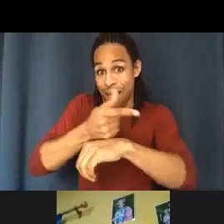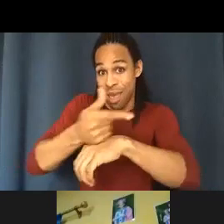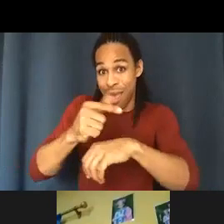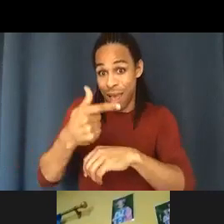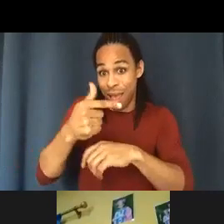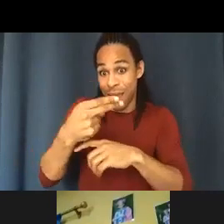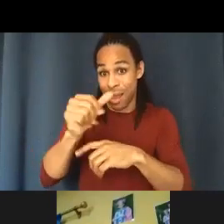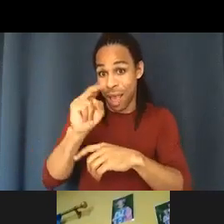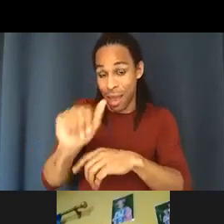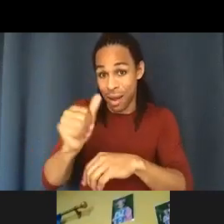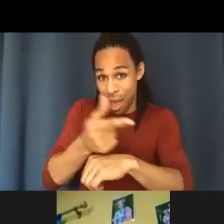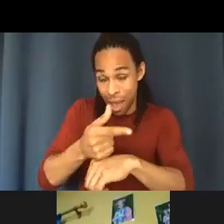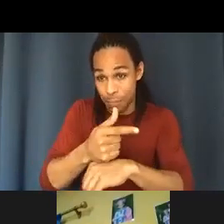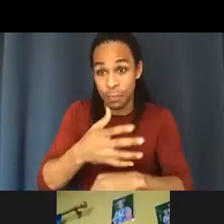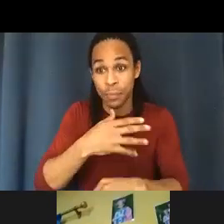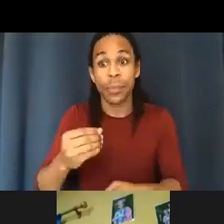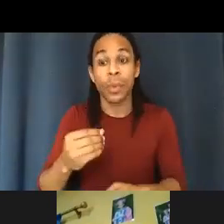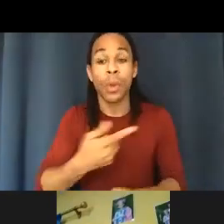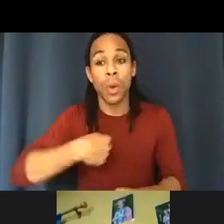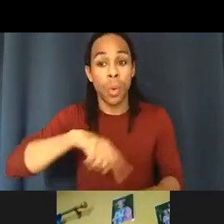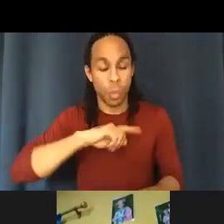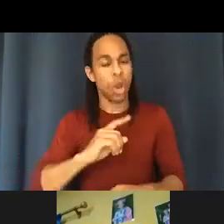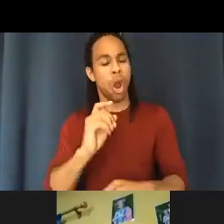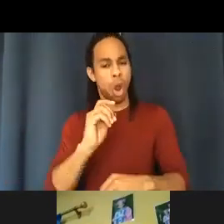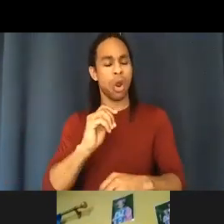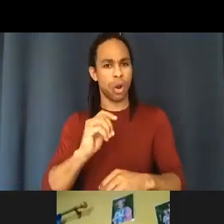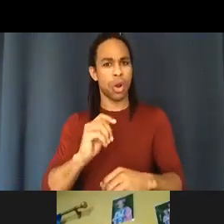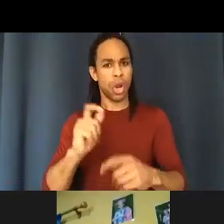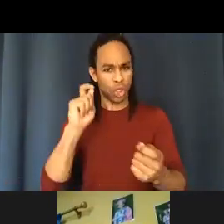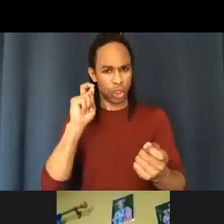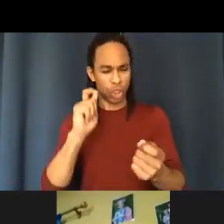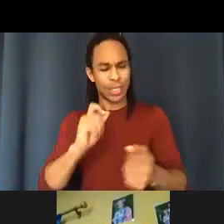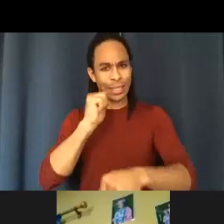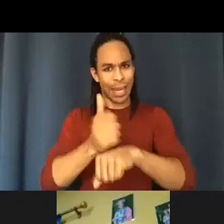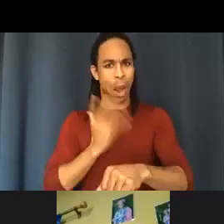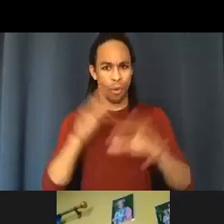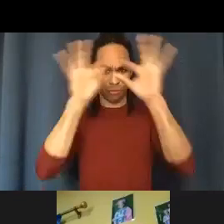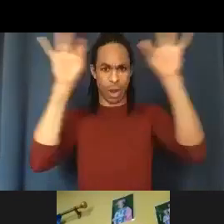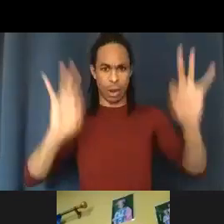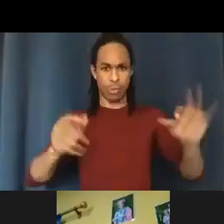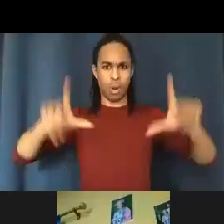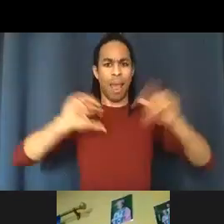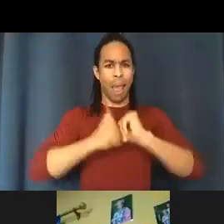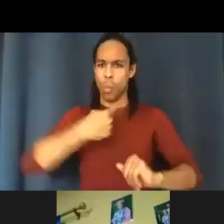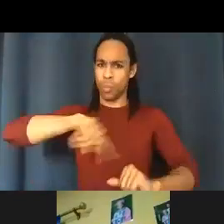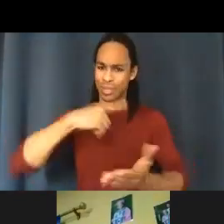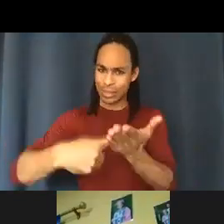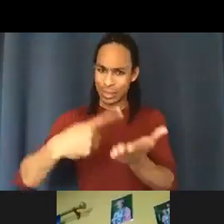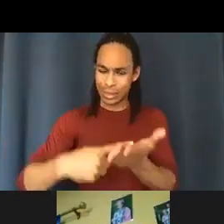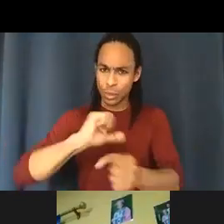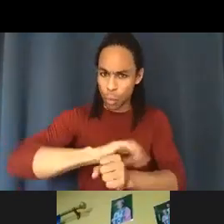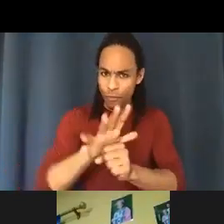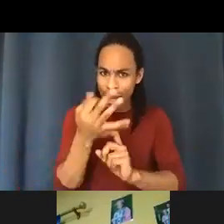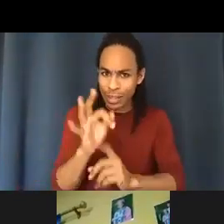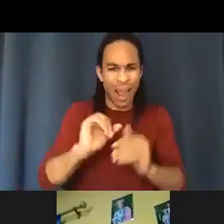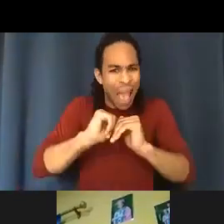frame the narrative and also change the conversation, just the COVID-19 and how it is being recorded